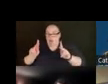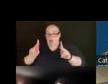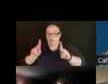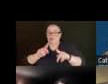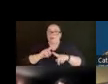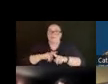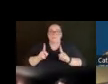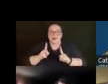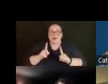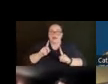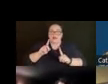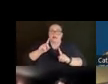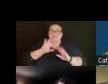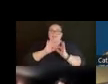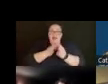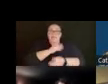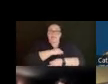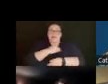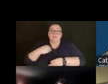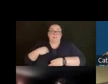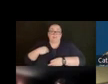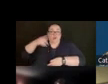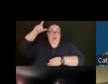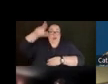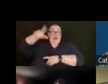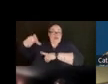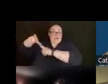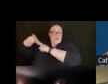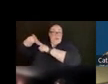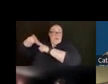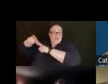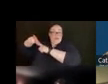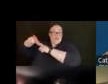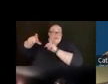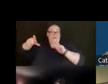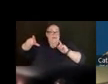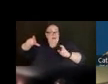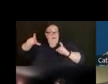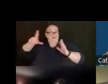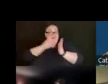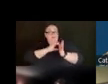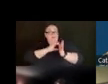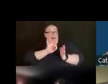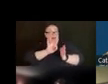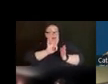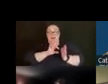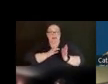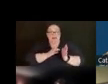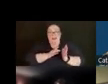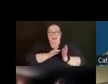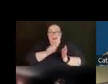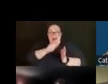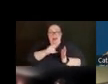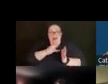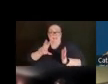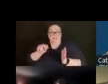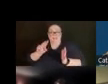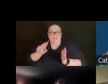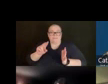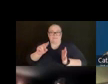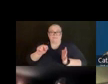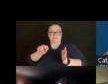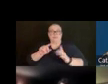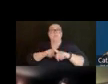Having a family member be the landlord is normally not permitted, but can be permitted as a reasonable accommodation